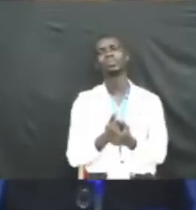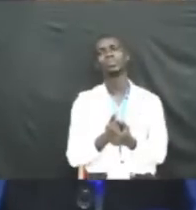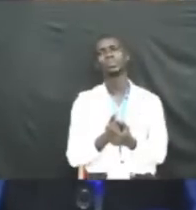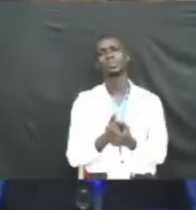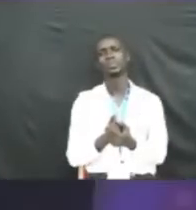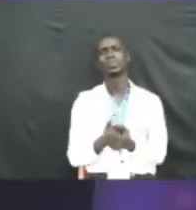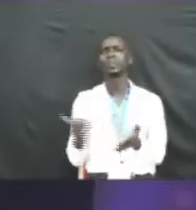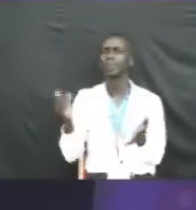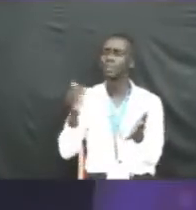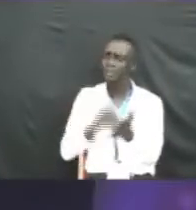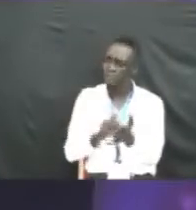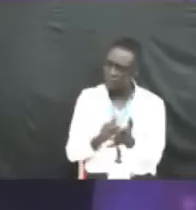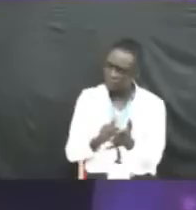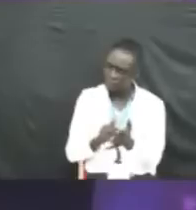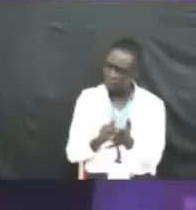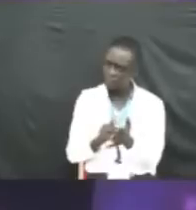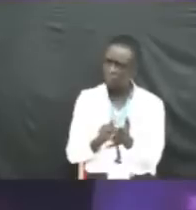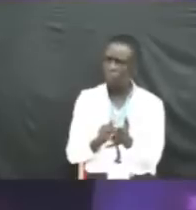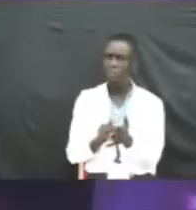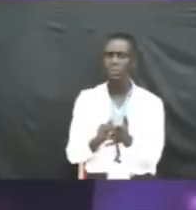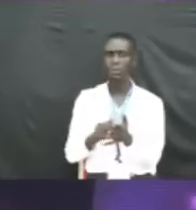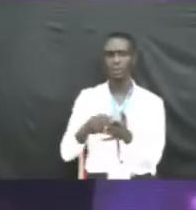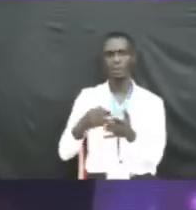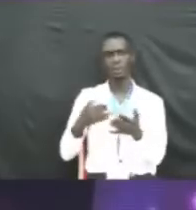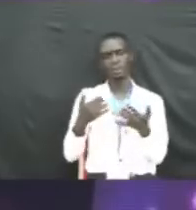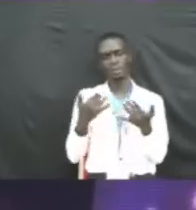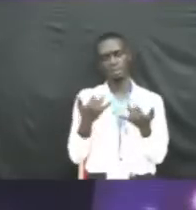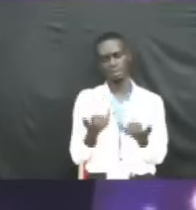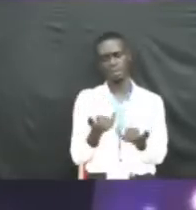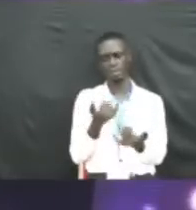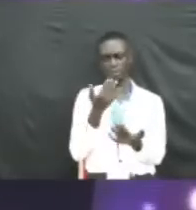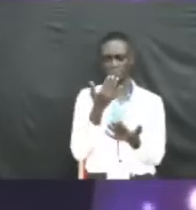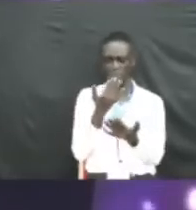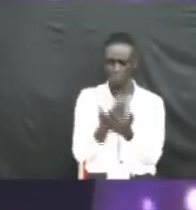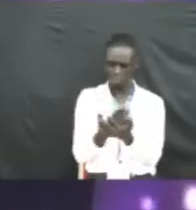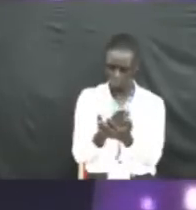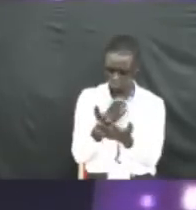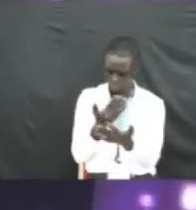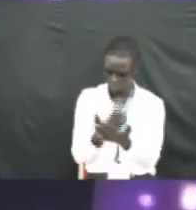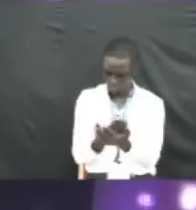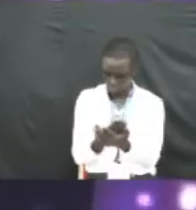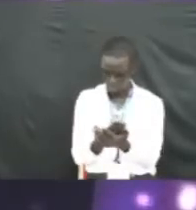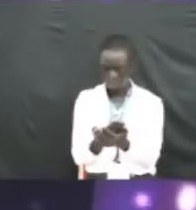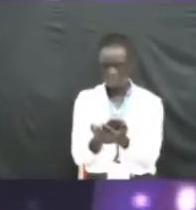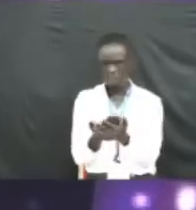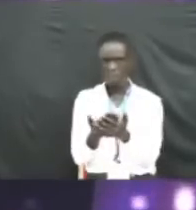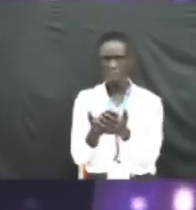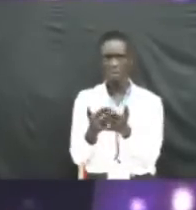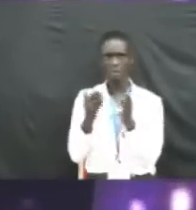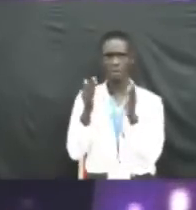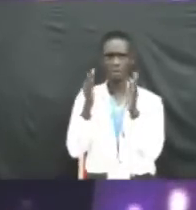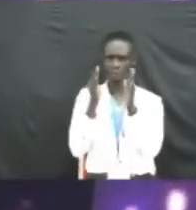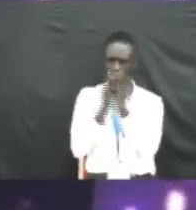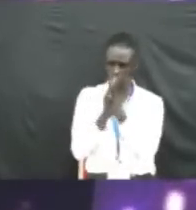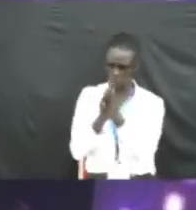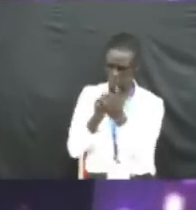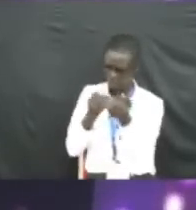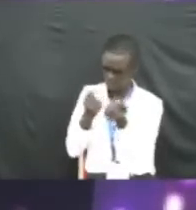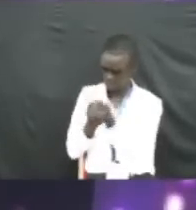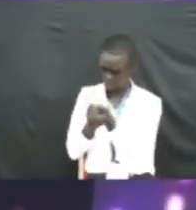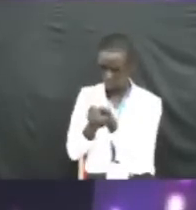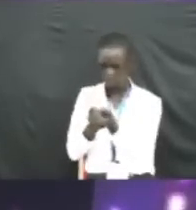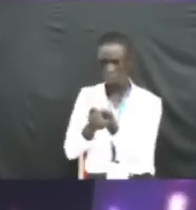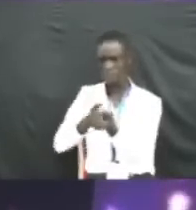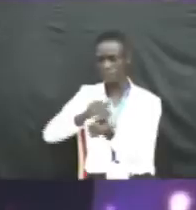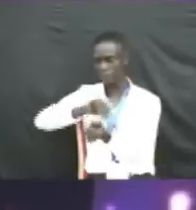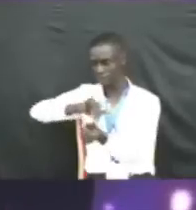Apostle Chairman, I at this point solicit the prayer support of the Church of Pentecost and other